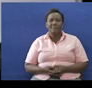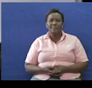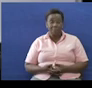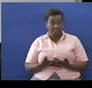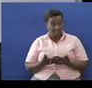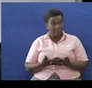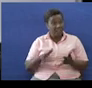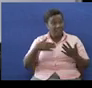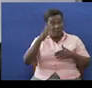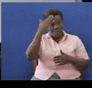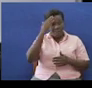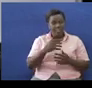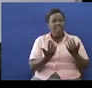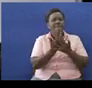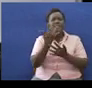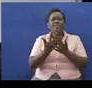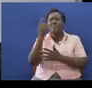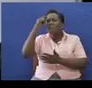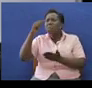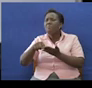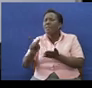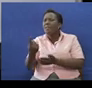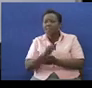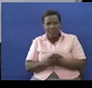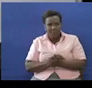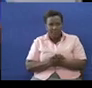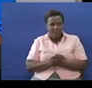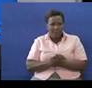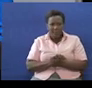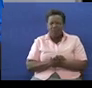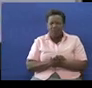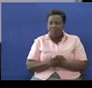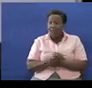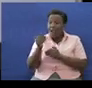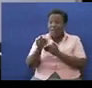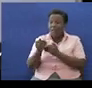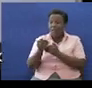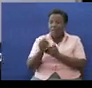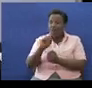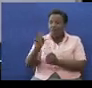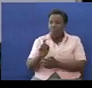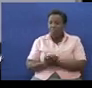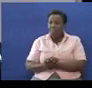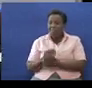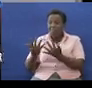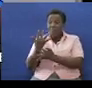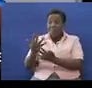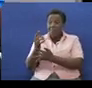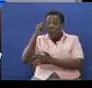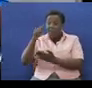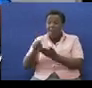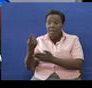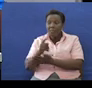What is vegetation? Ask your friend